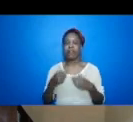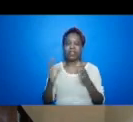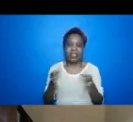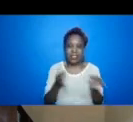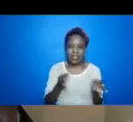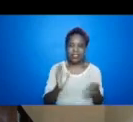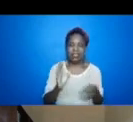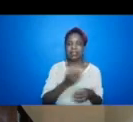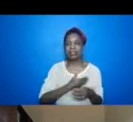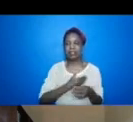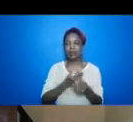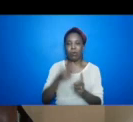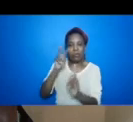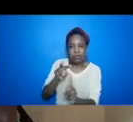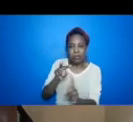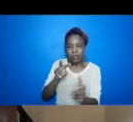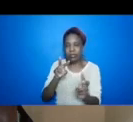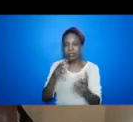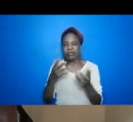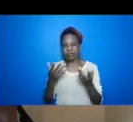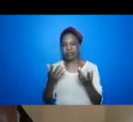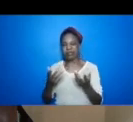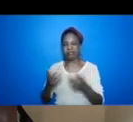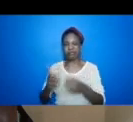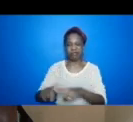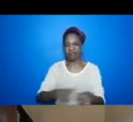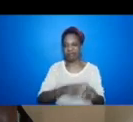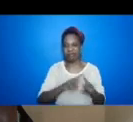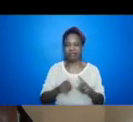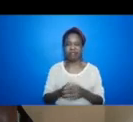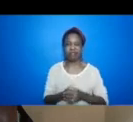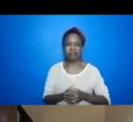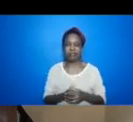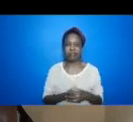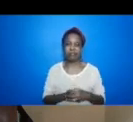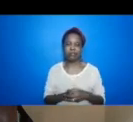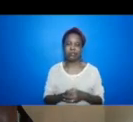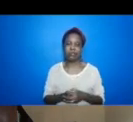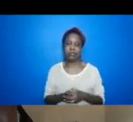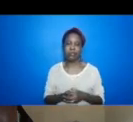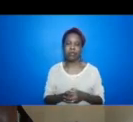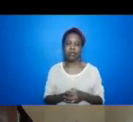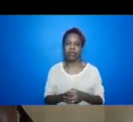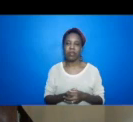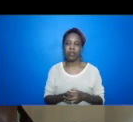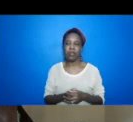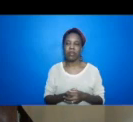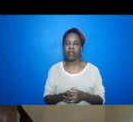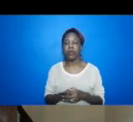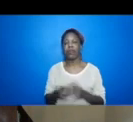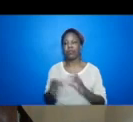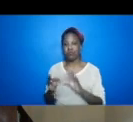stories are connected together by narratives, and those stories and those narratives